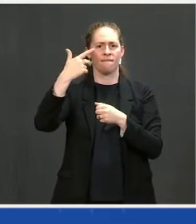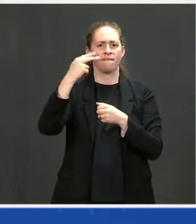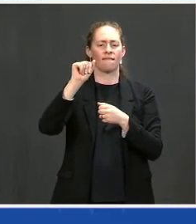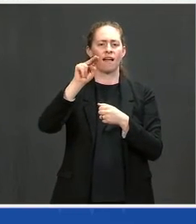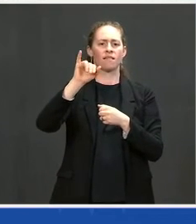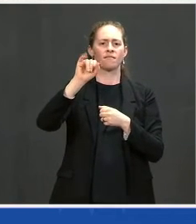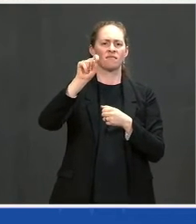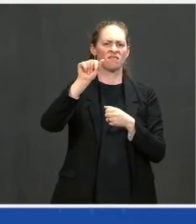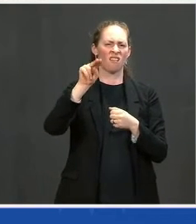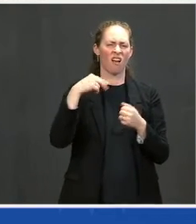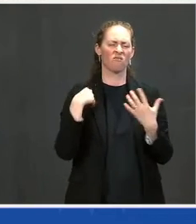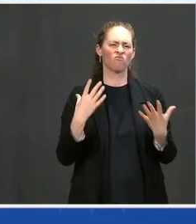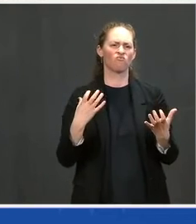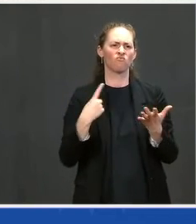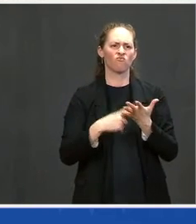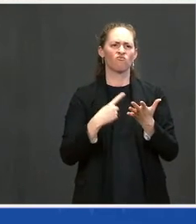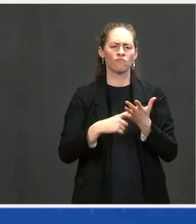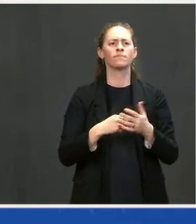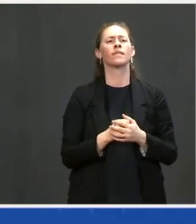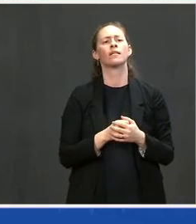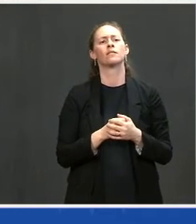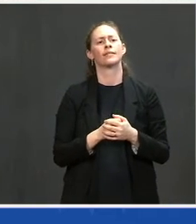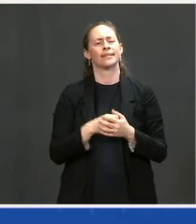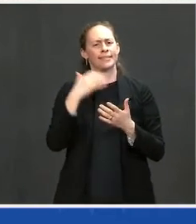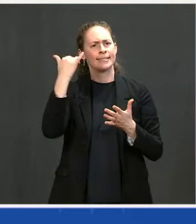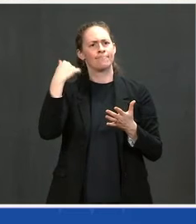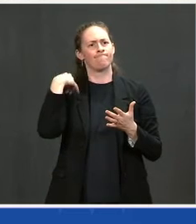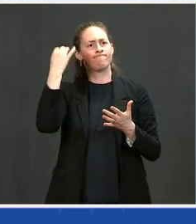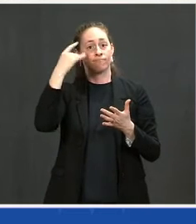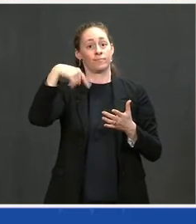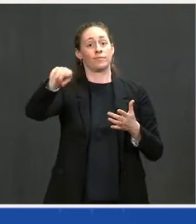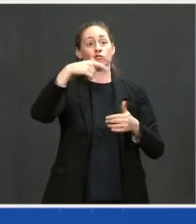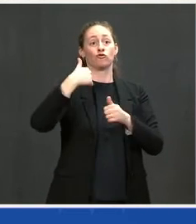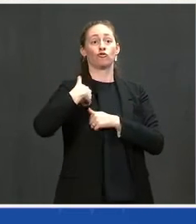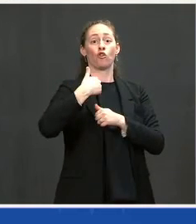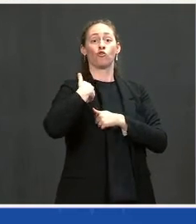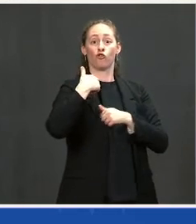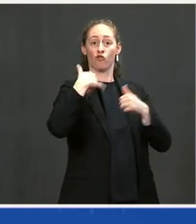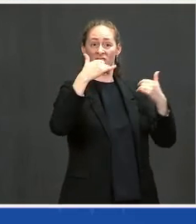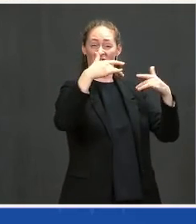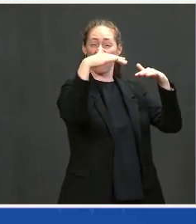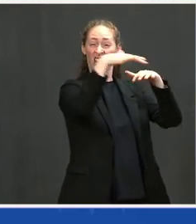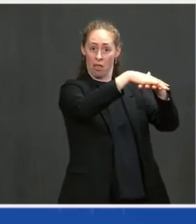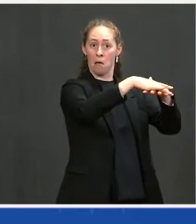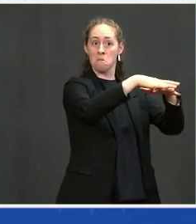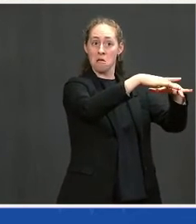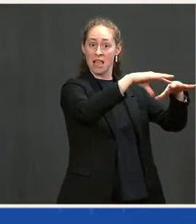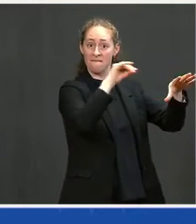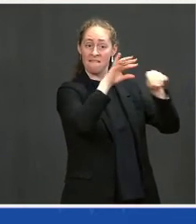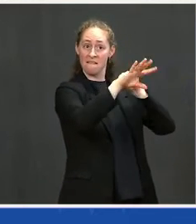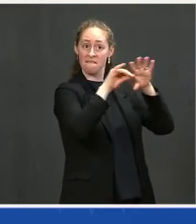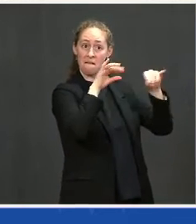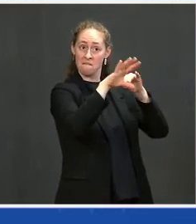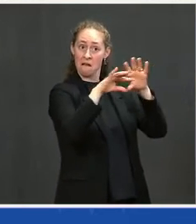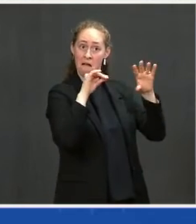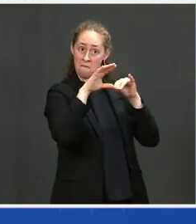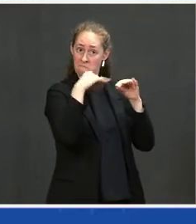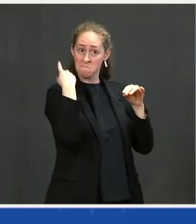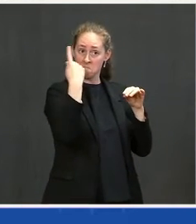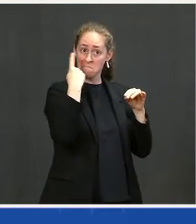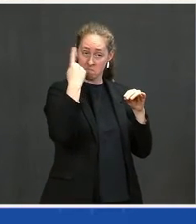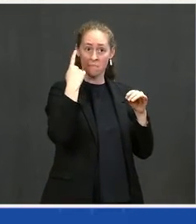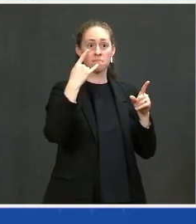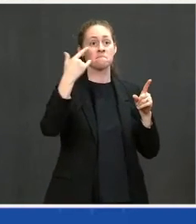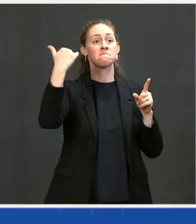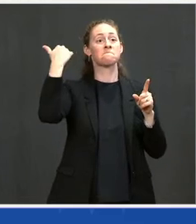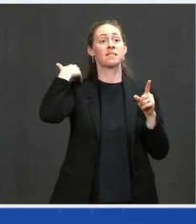U.S. troops from that country. As a candidate in foreign affairs, you wrote that it is past time to